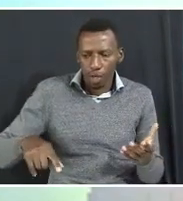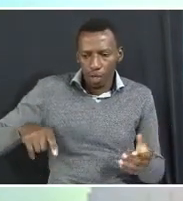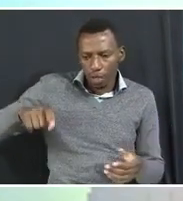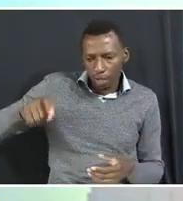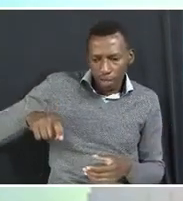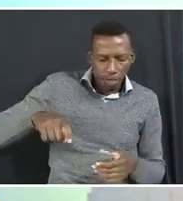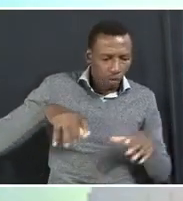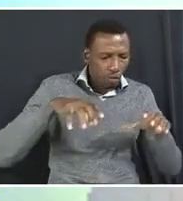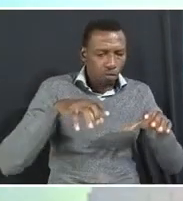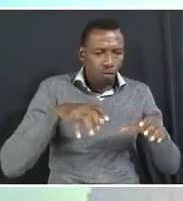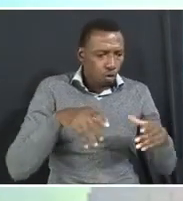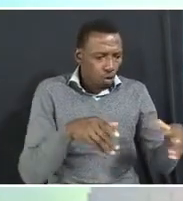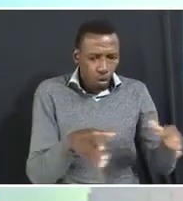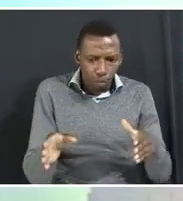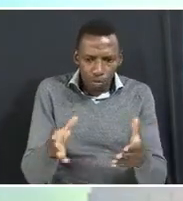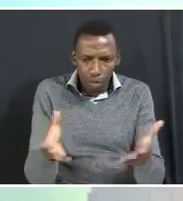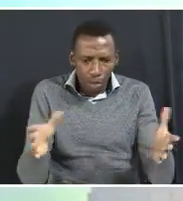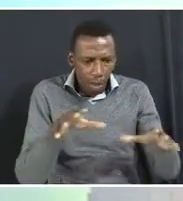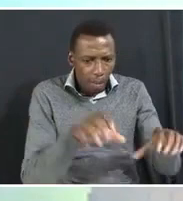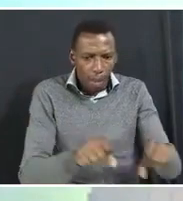we need to take opportunity of